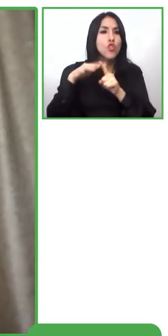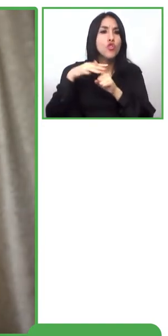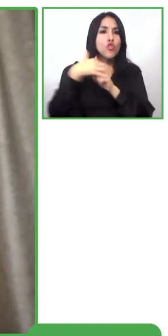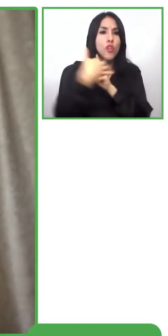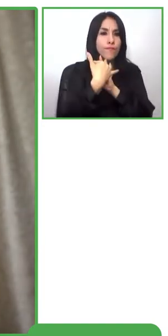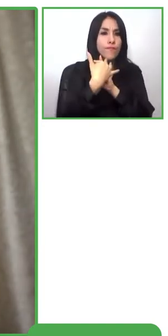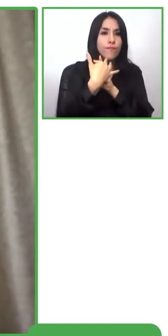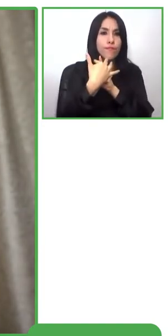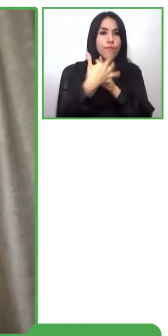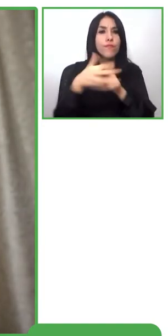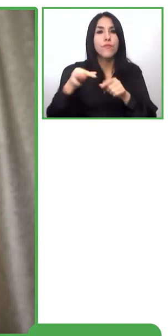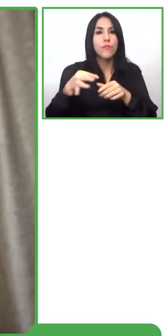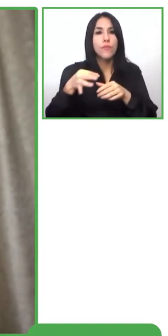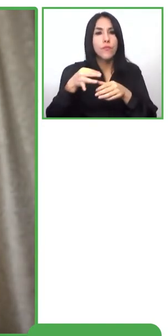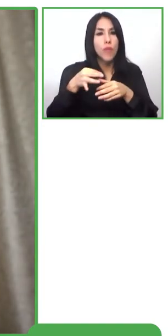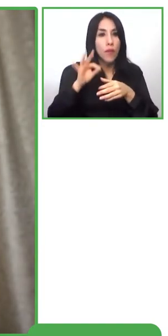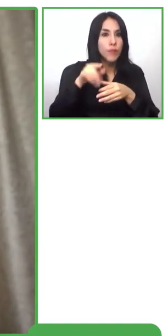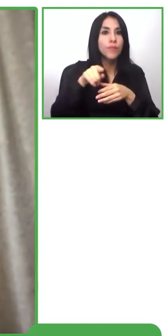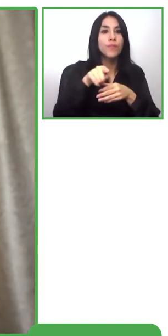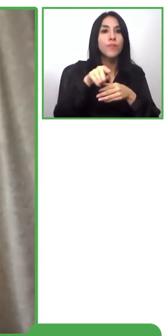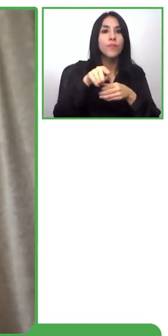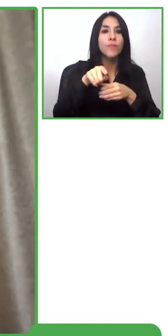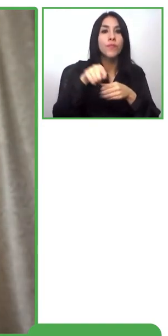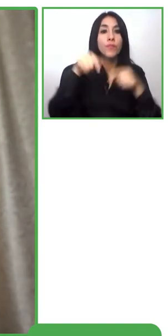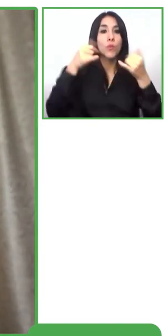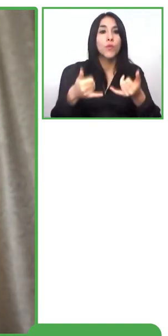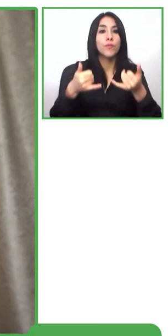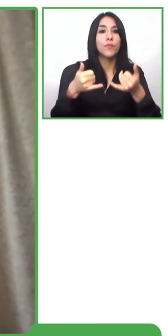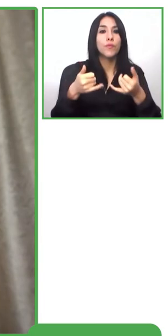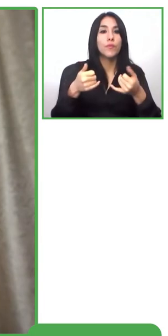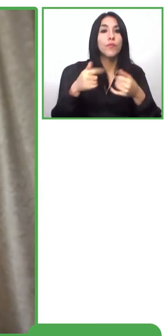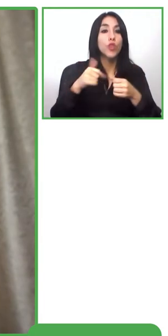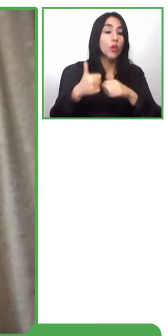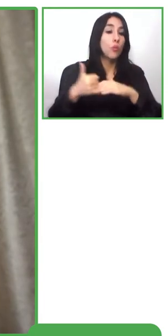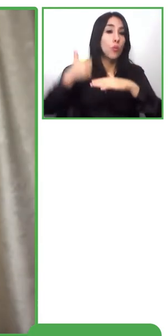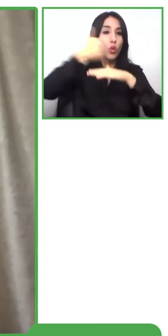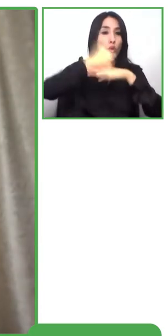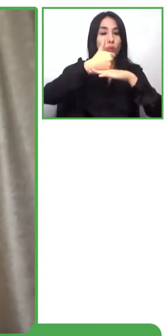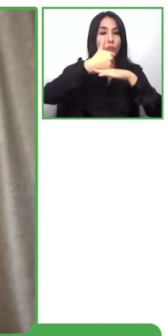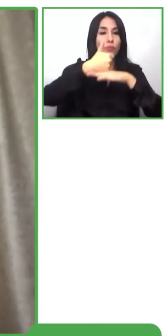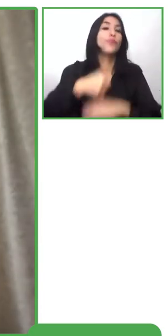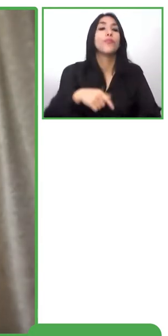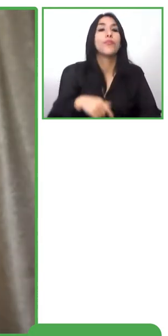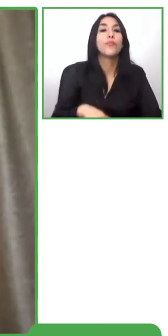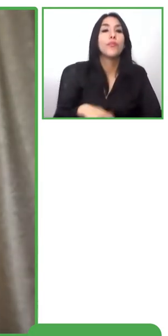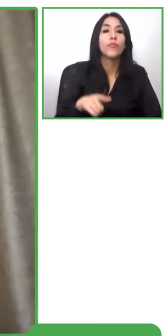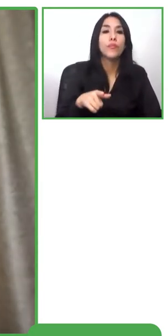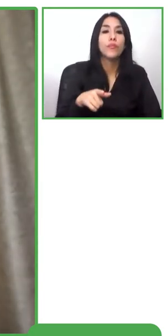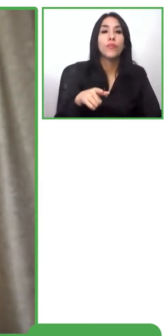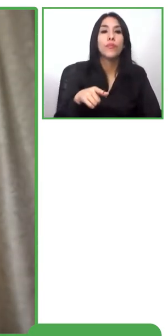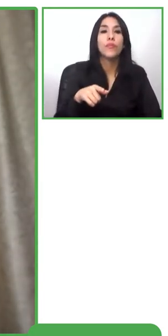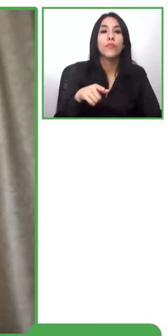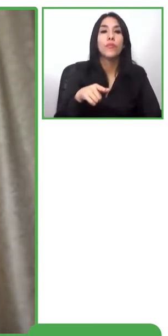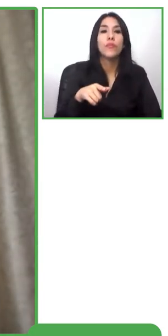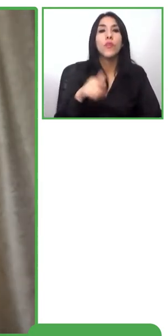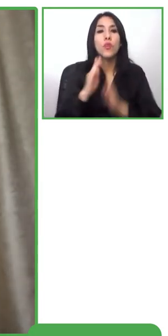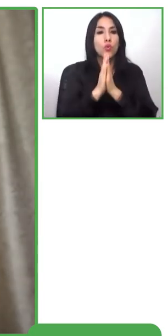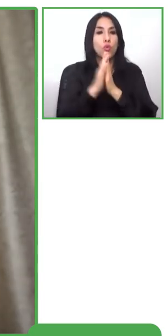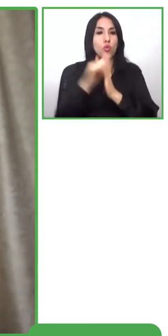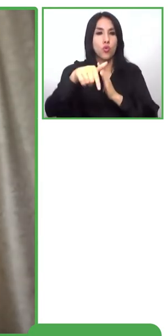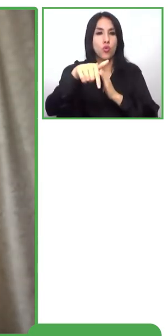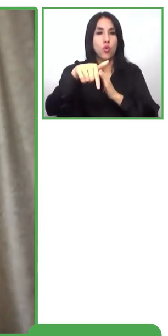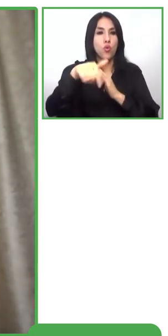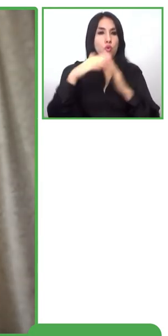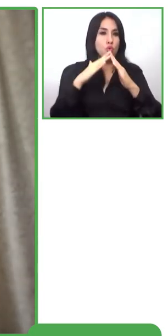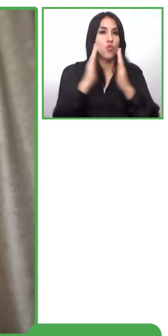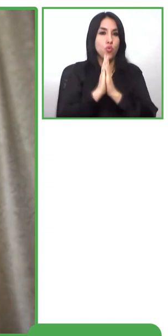Currently, she holds the position of executive director of the Caribbean Christian Center for the Deaf. She is a